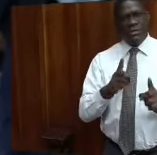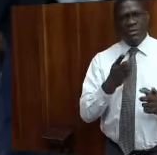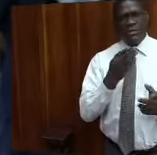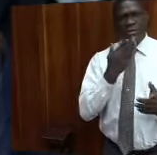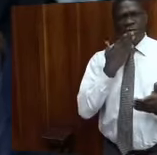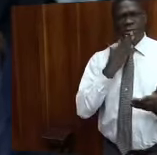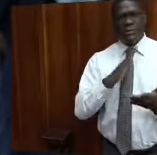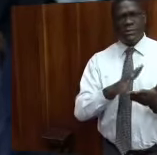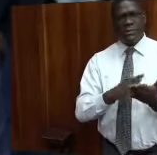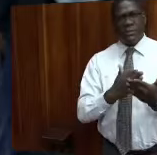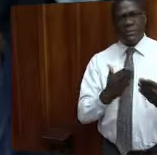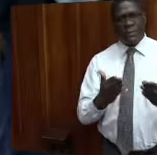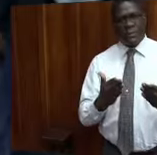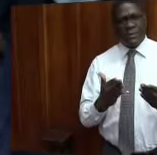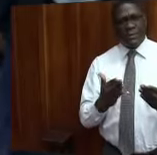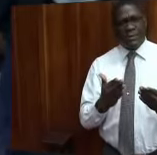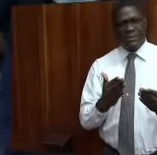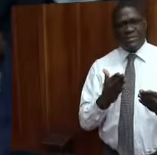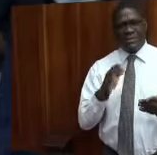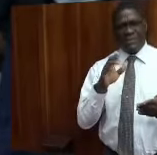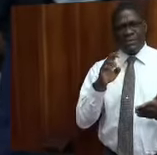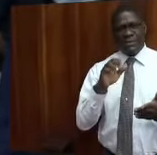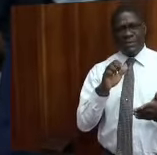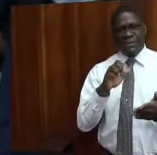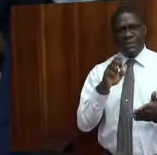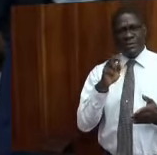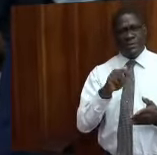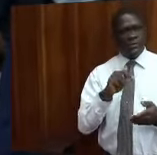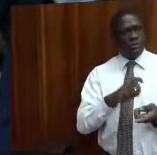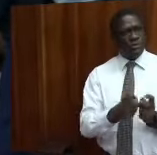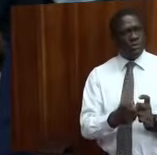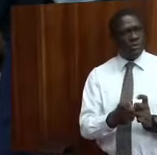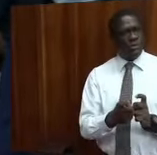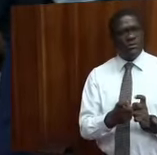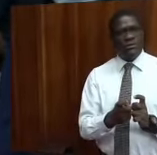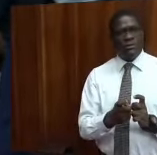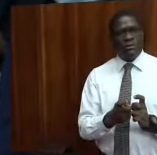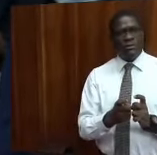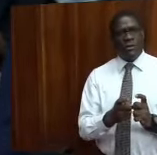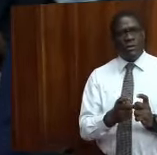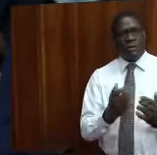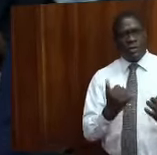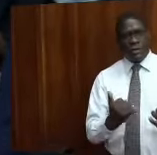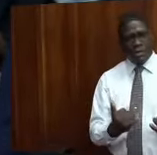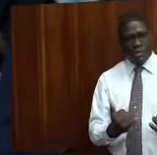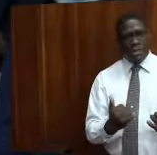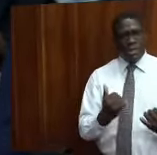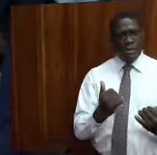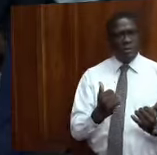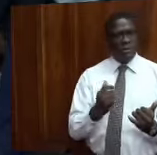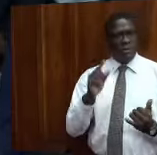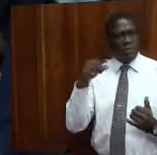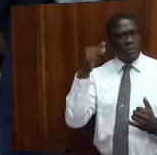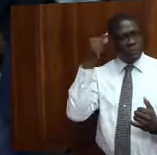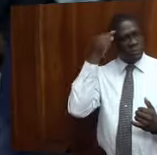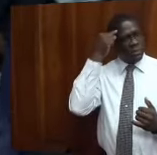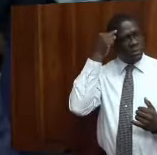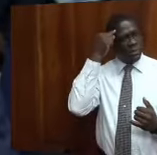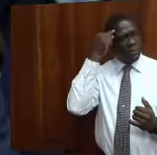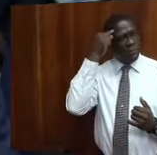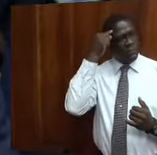that the government is accountable, transparent, equitable, and inclusive and law-abiding. We cannot allow corruption